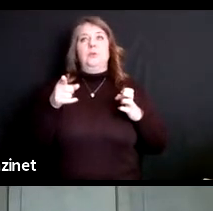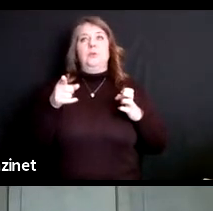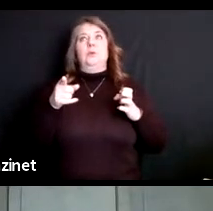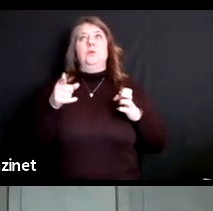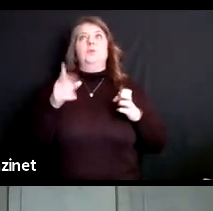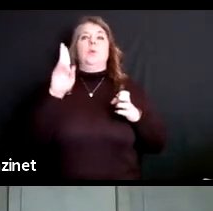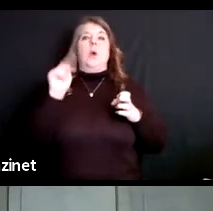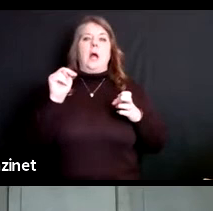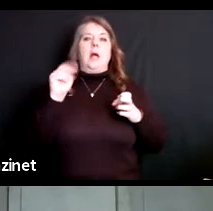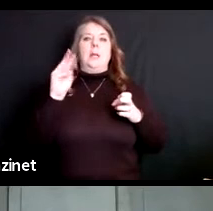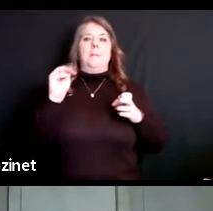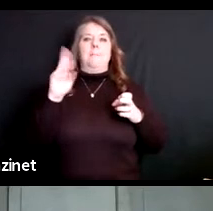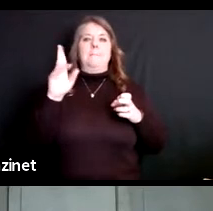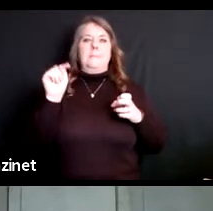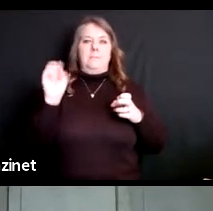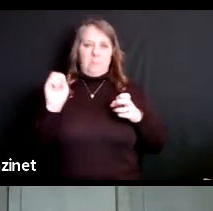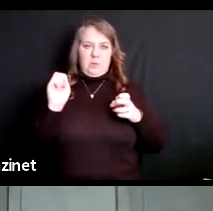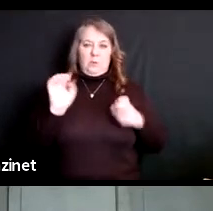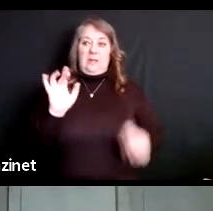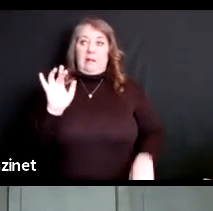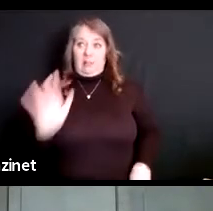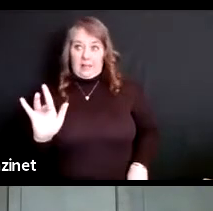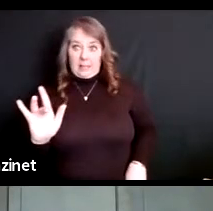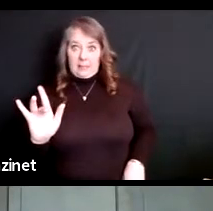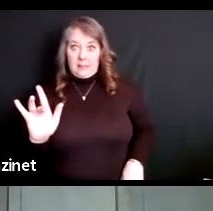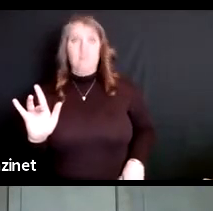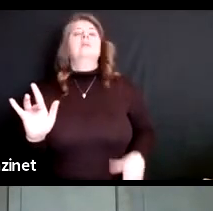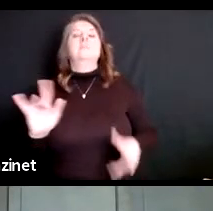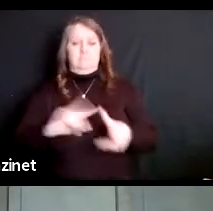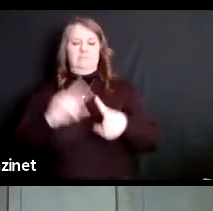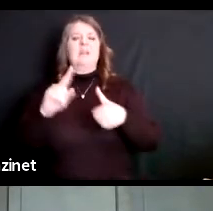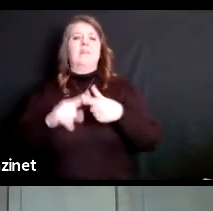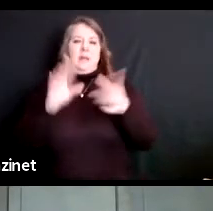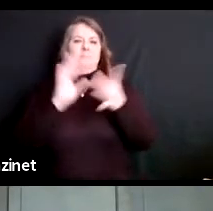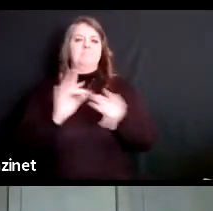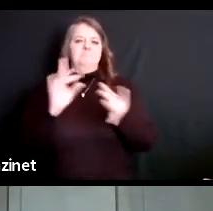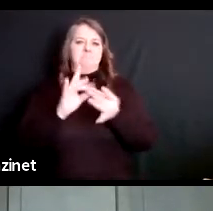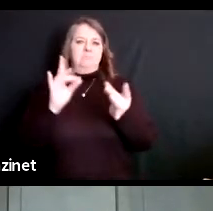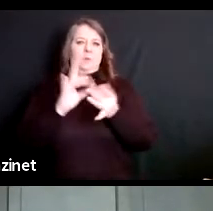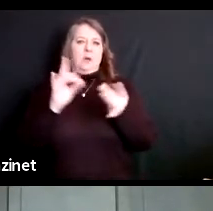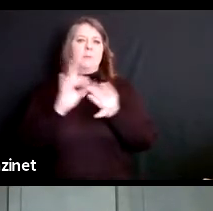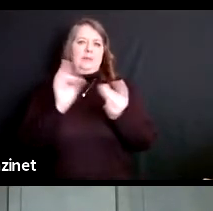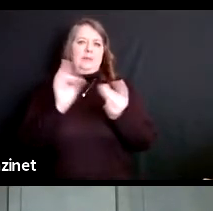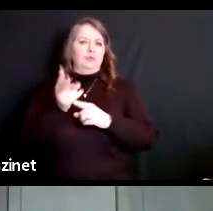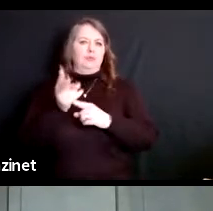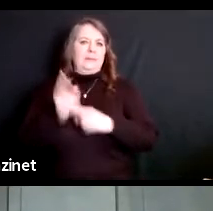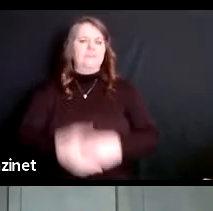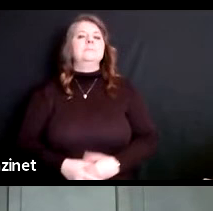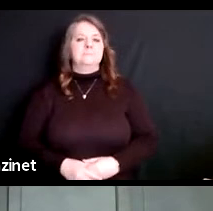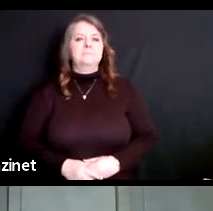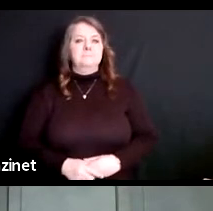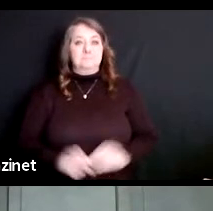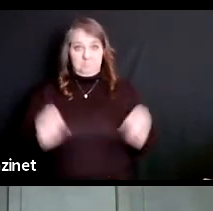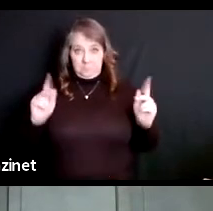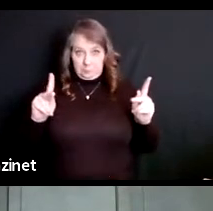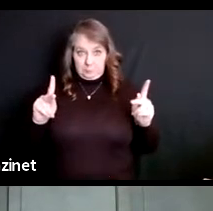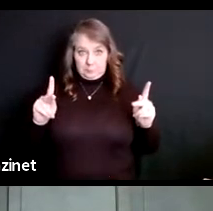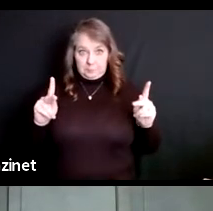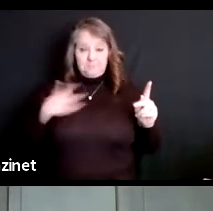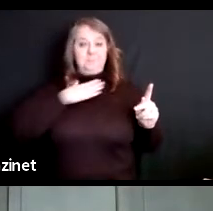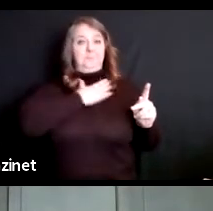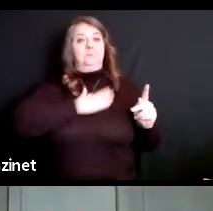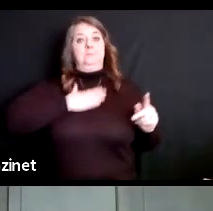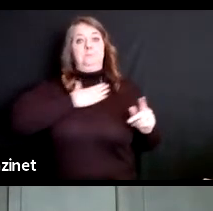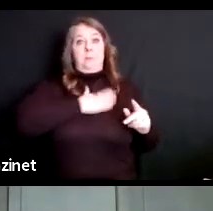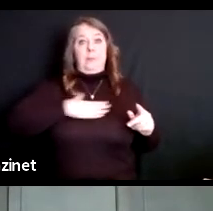to unmute your microphone. Go ahead and click unmute, and then feel free to make your comment. Okay, so please,